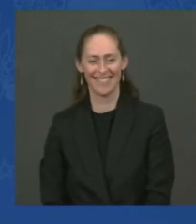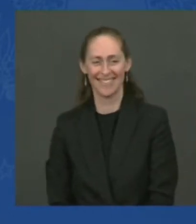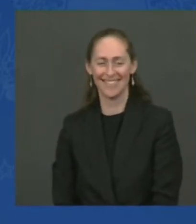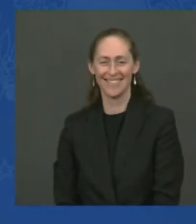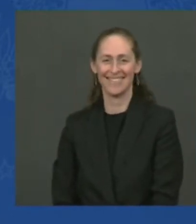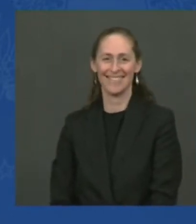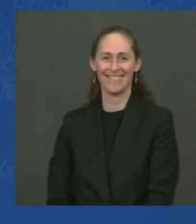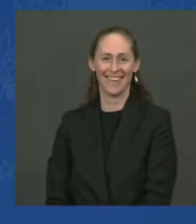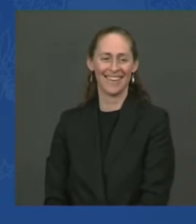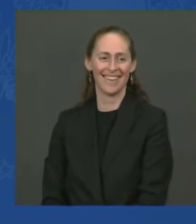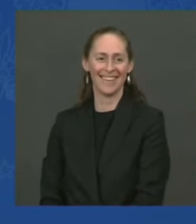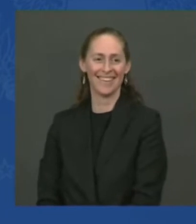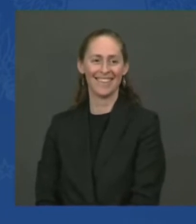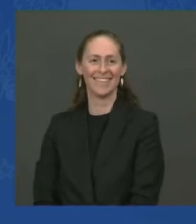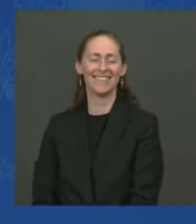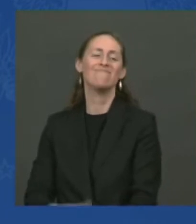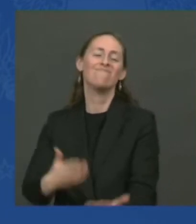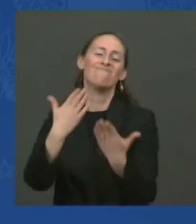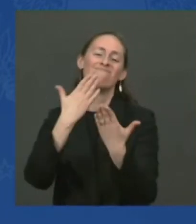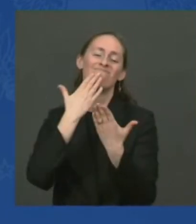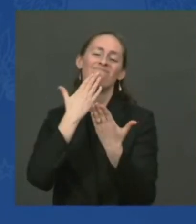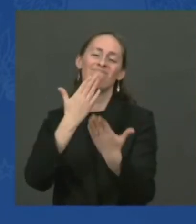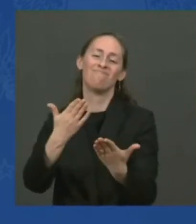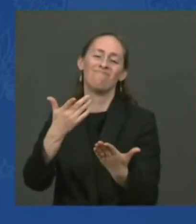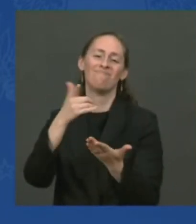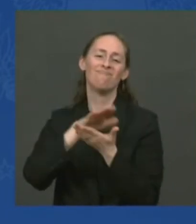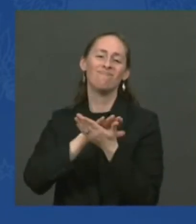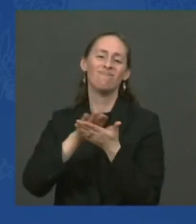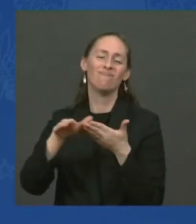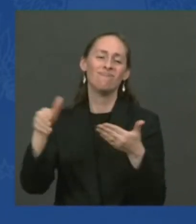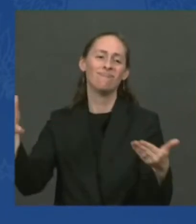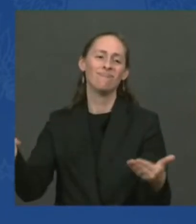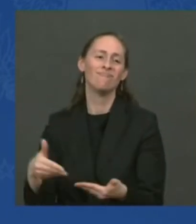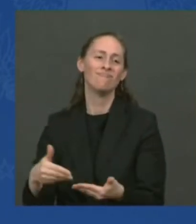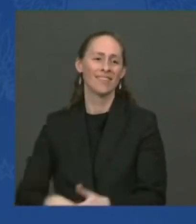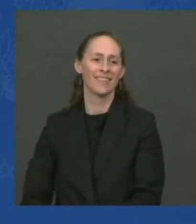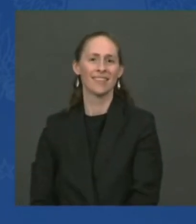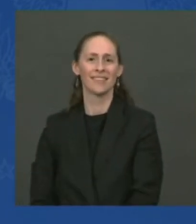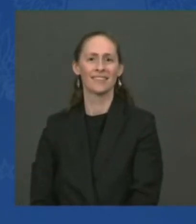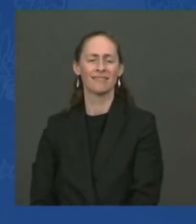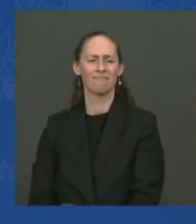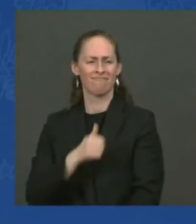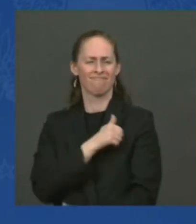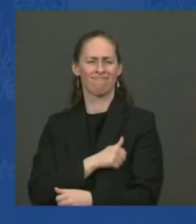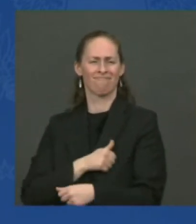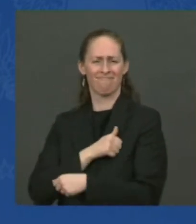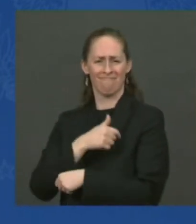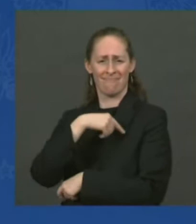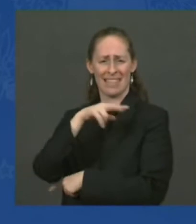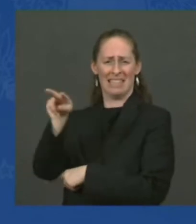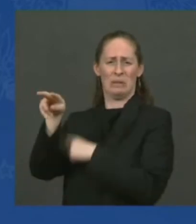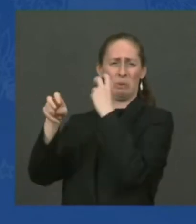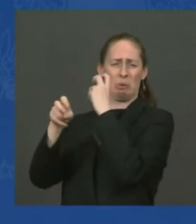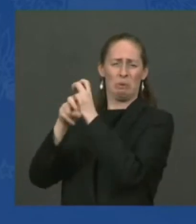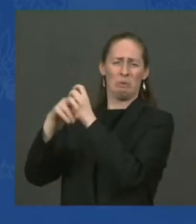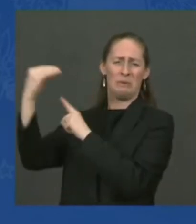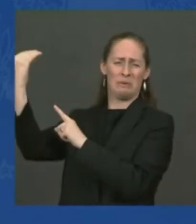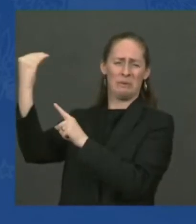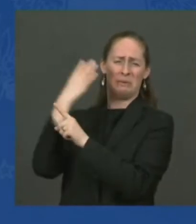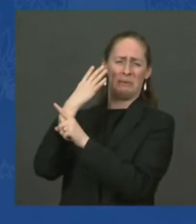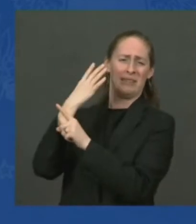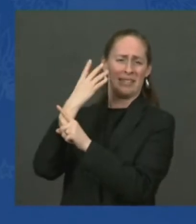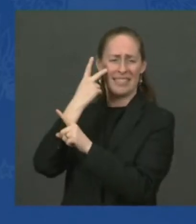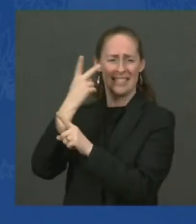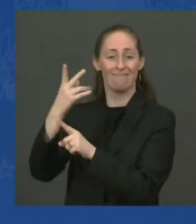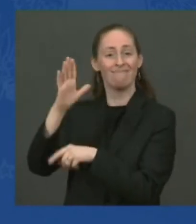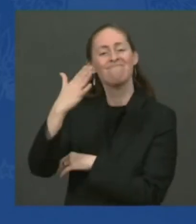Well, Heather, thank you for the introduction. And I can't look over here because the sun's shining in my eyes, but all this other crowd over here, thank you, thank you, thank you, thank